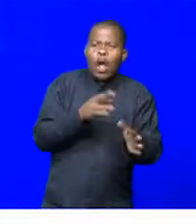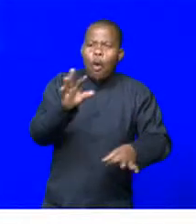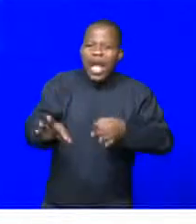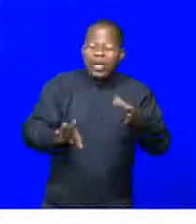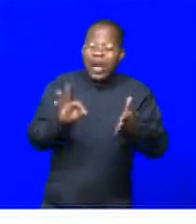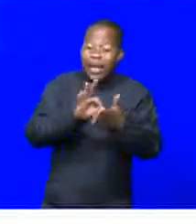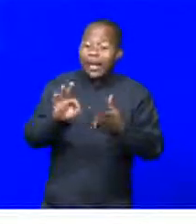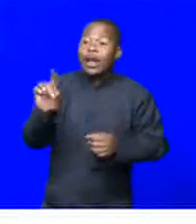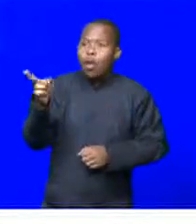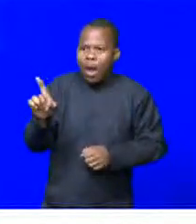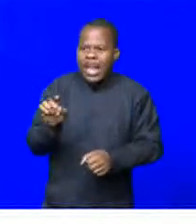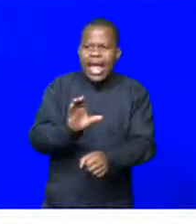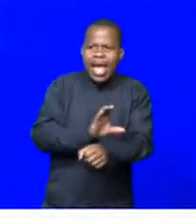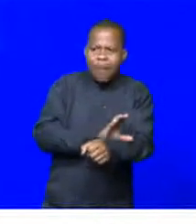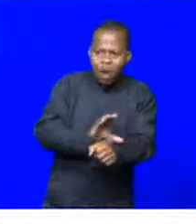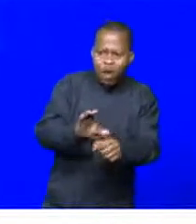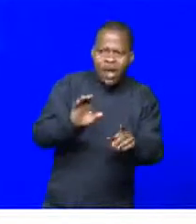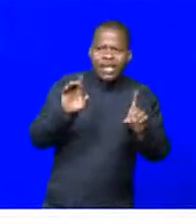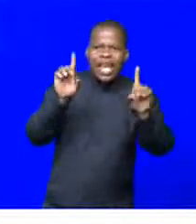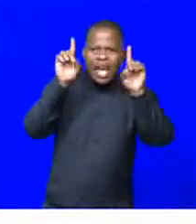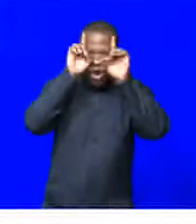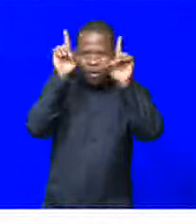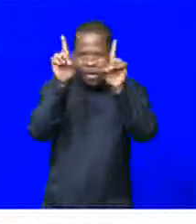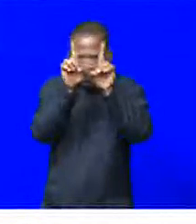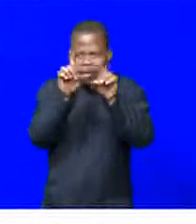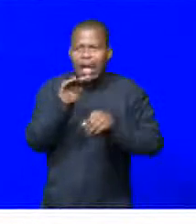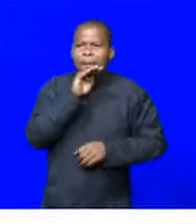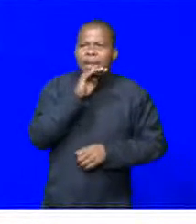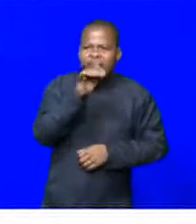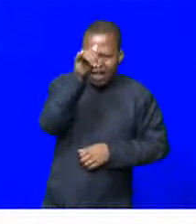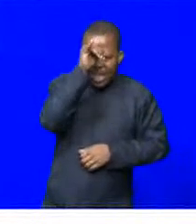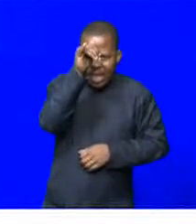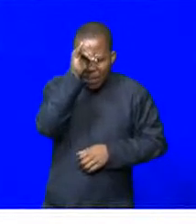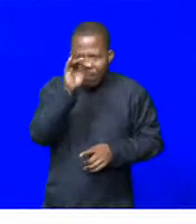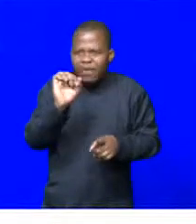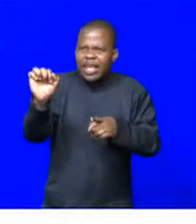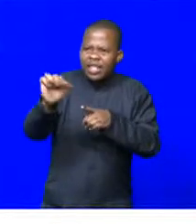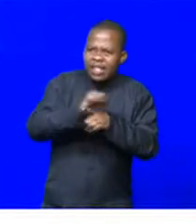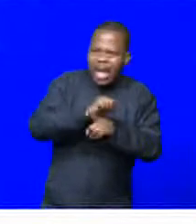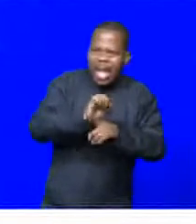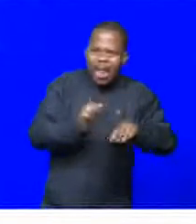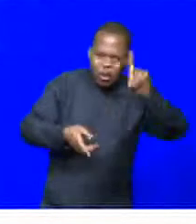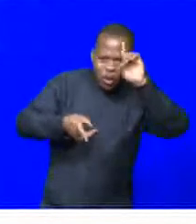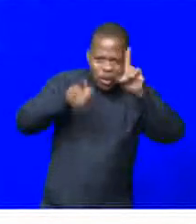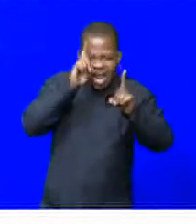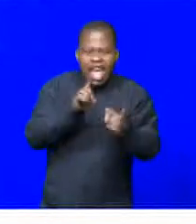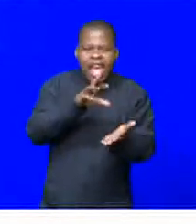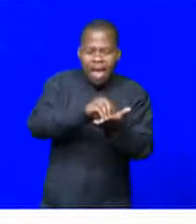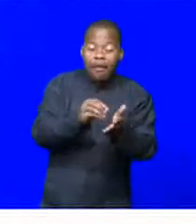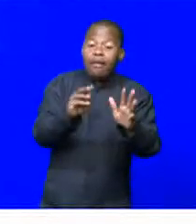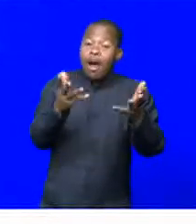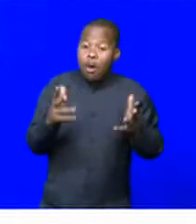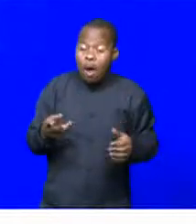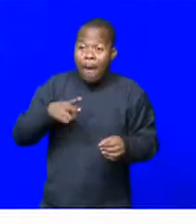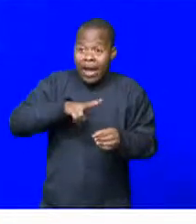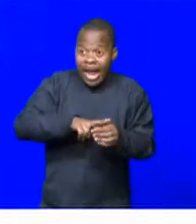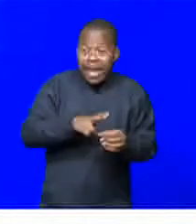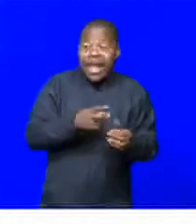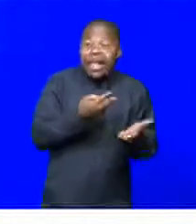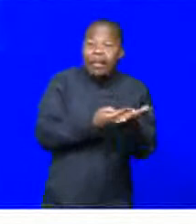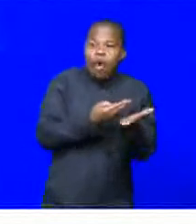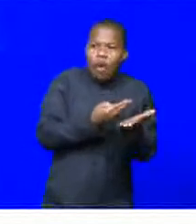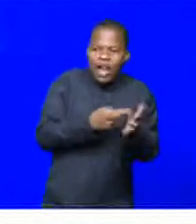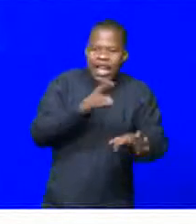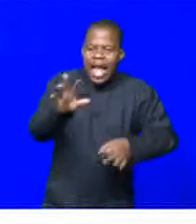tikhala letikhona kanye nemathuba lakhona etinzabeni tekuceqeshwa kwebantu eveni lombiko ke waphinze wakubeka sobala